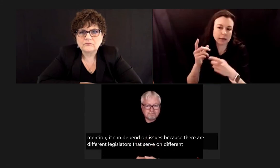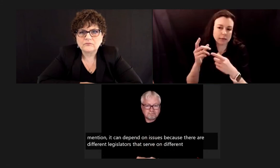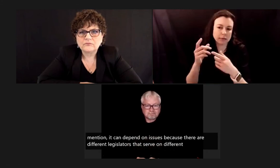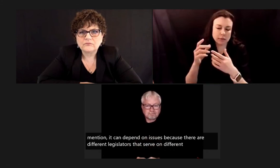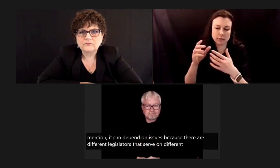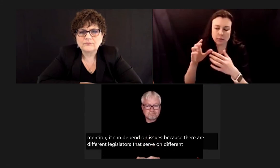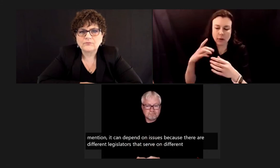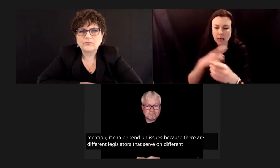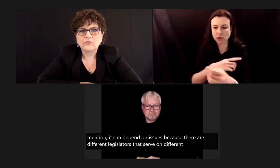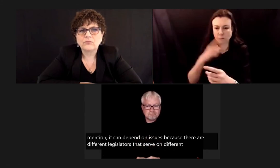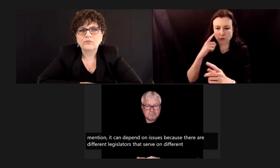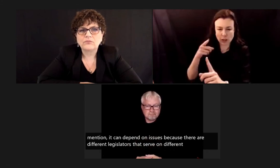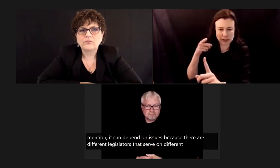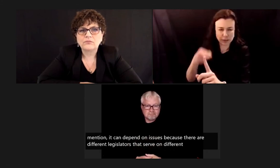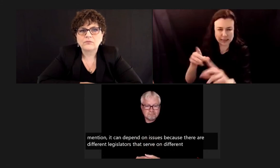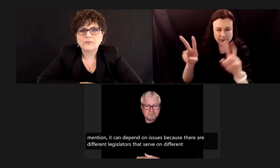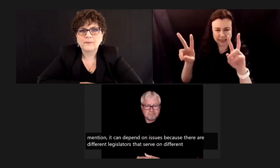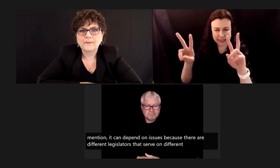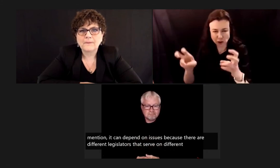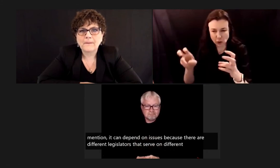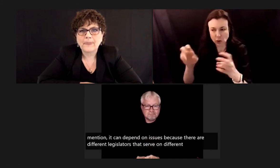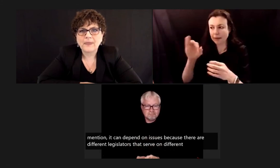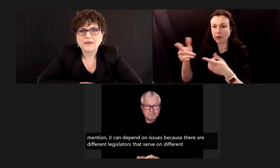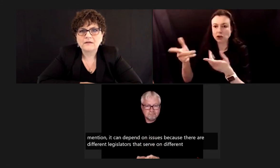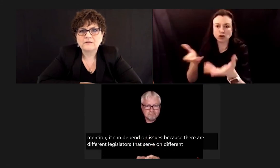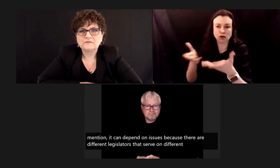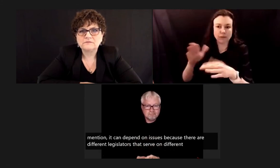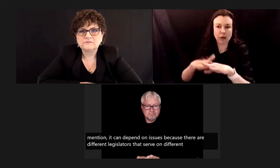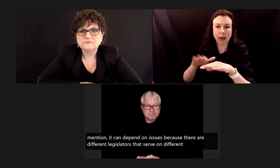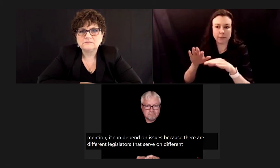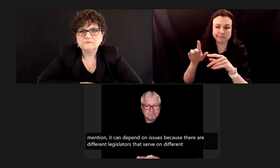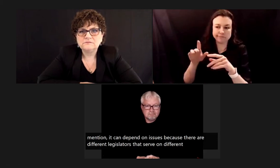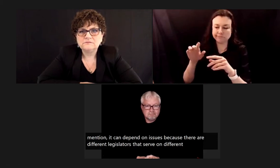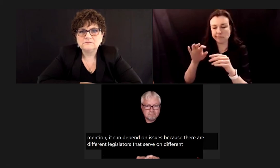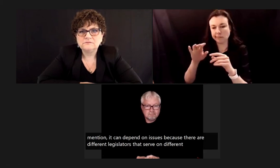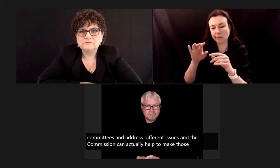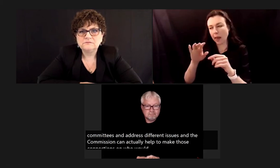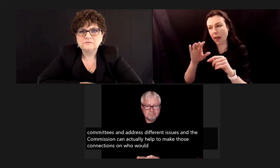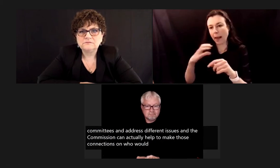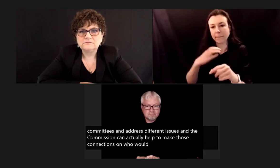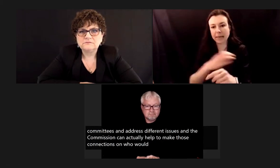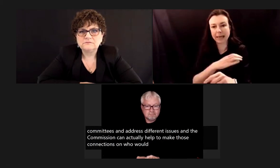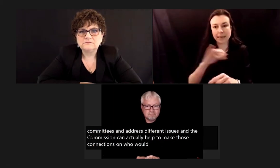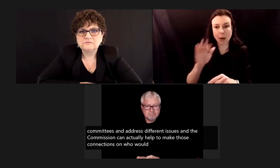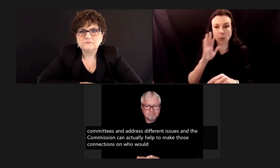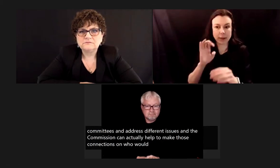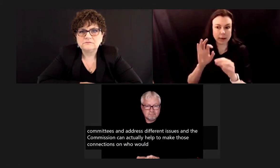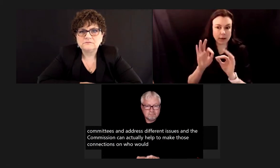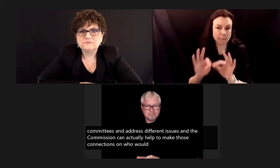connections on who would be the right legislator for that particular issue.